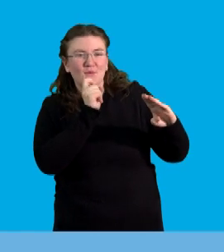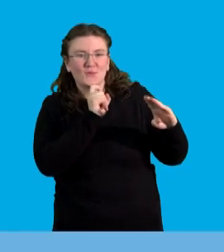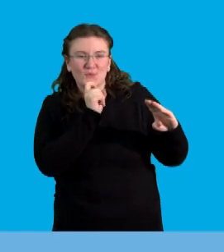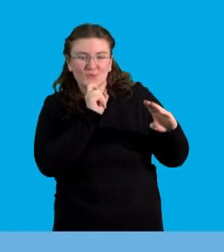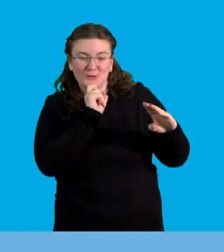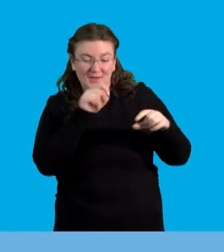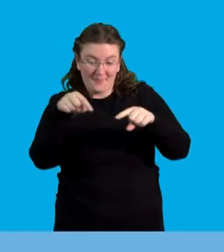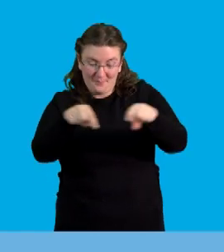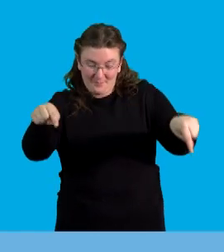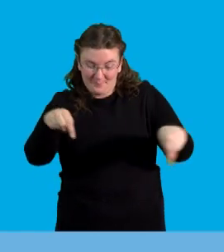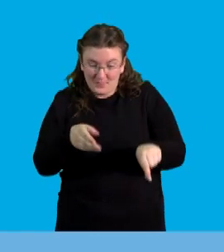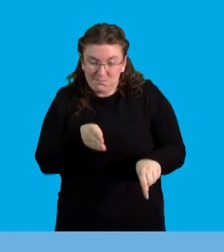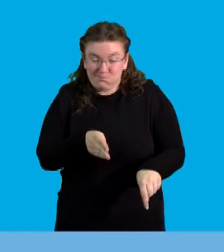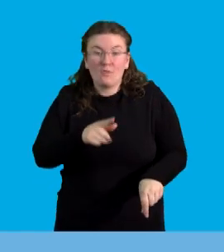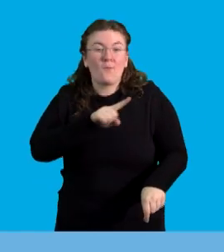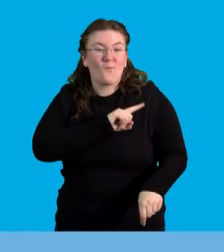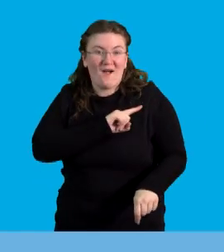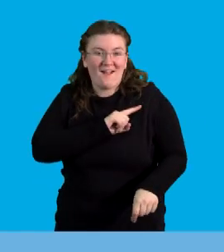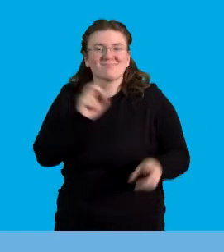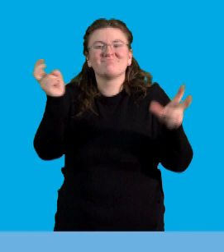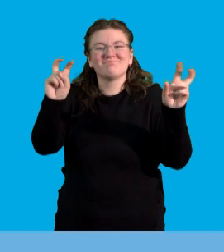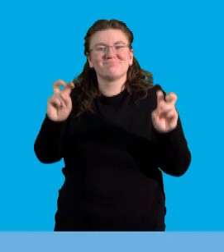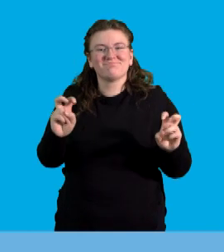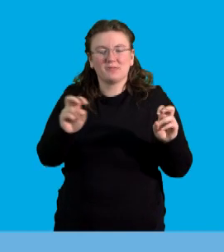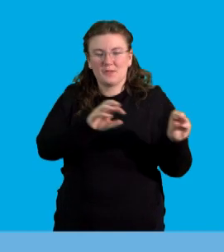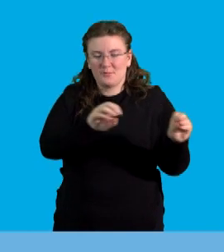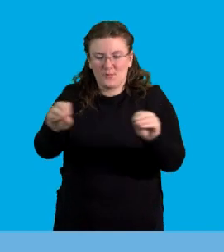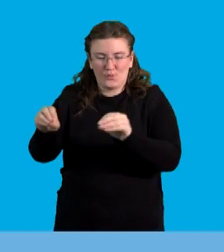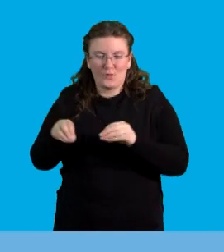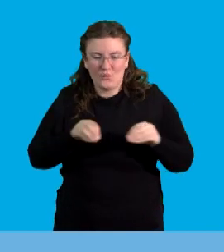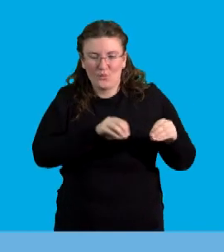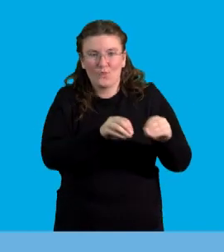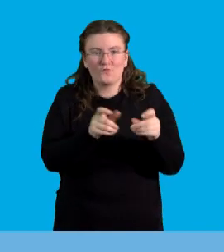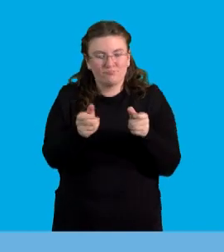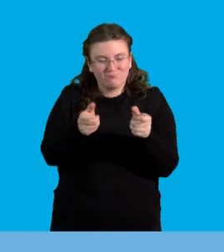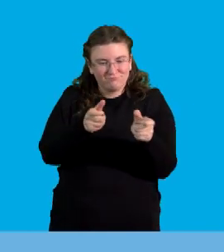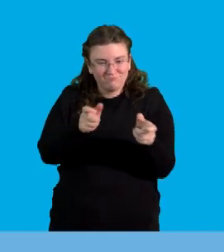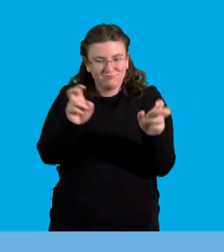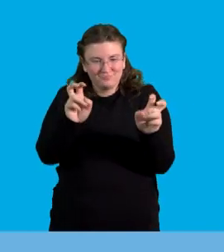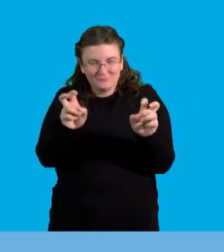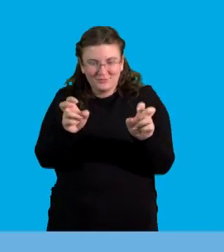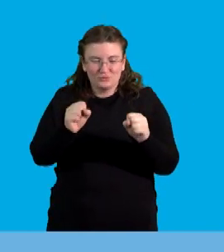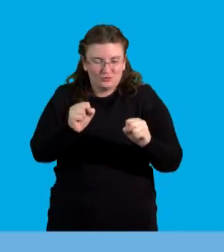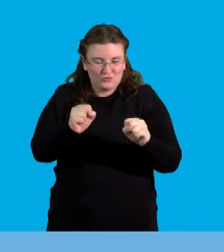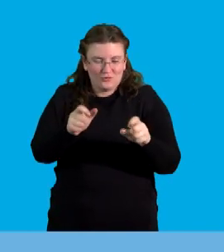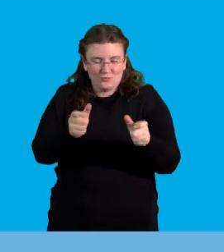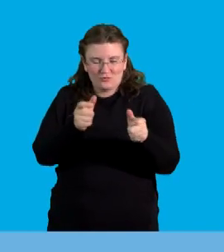resistors in a circuit to control or to regulate the current strength. So to